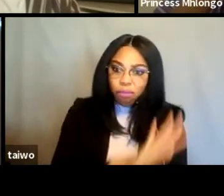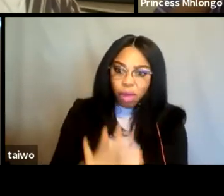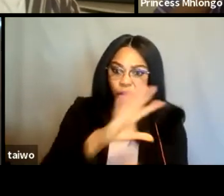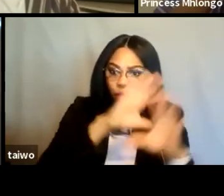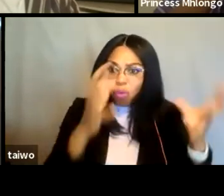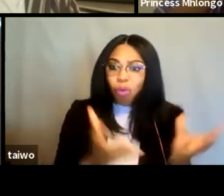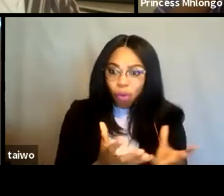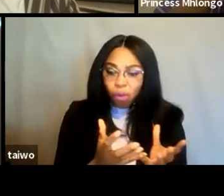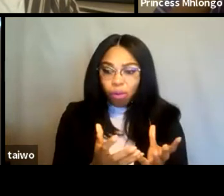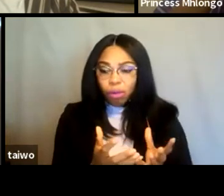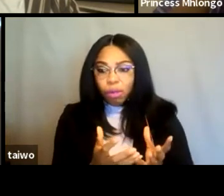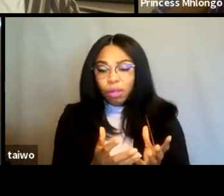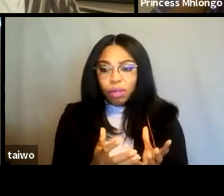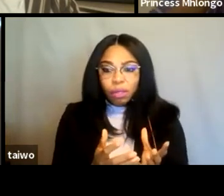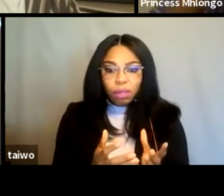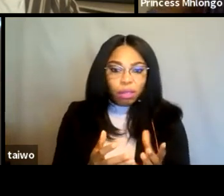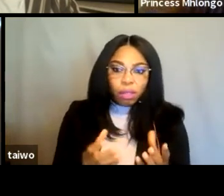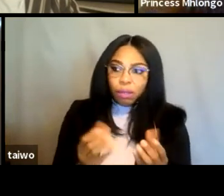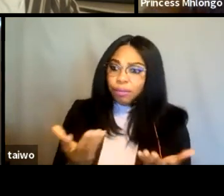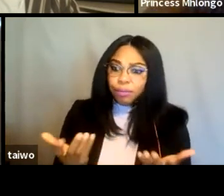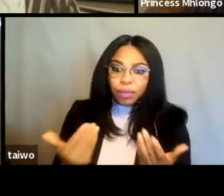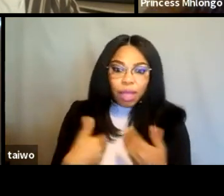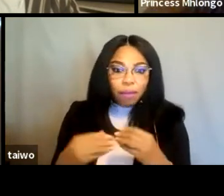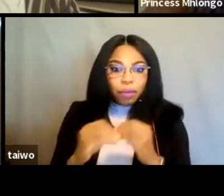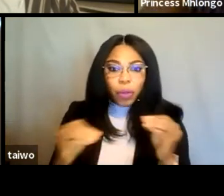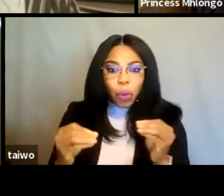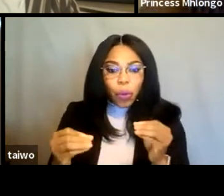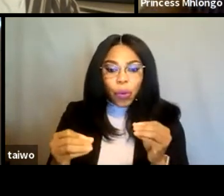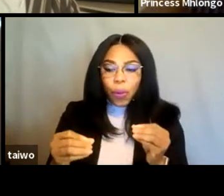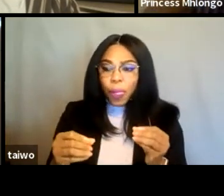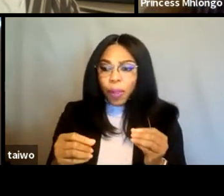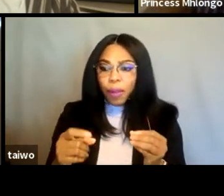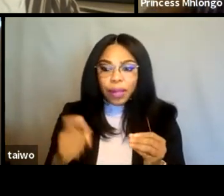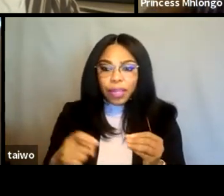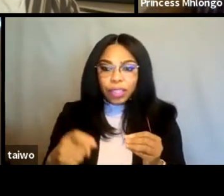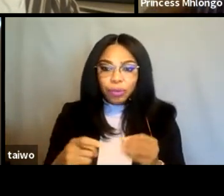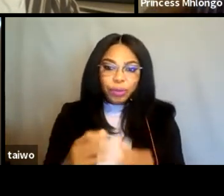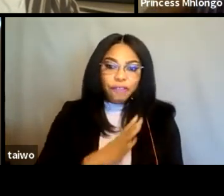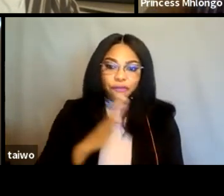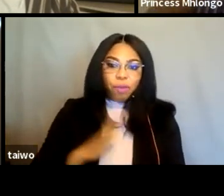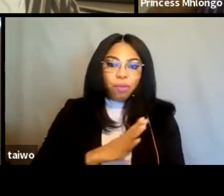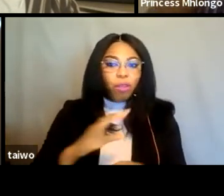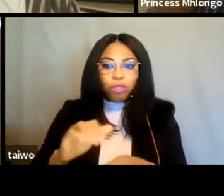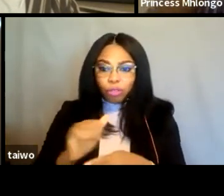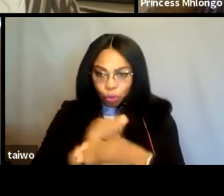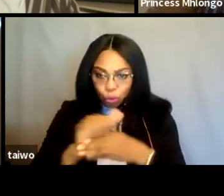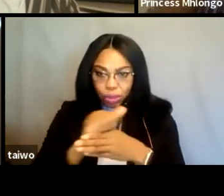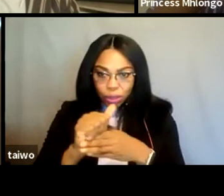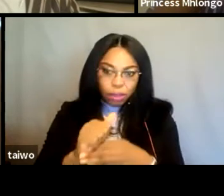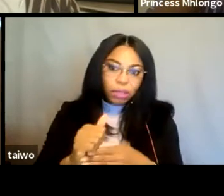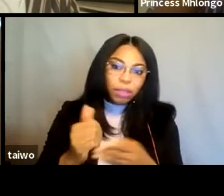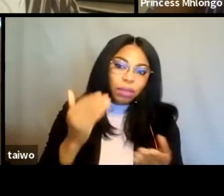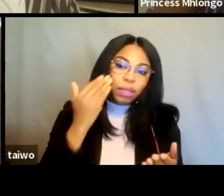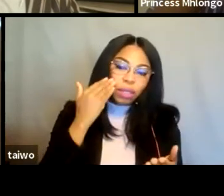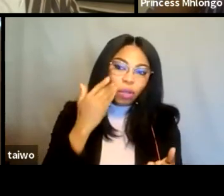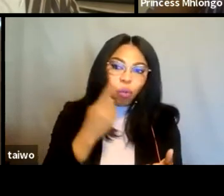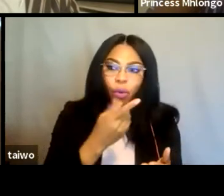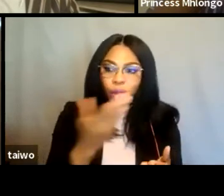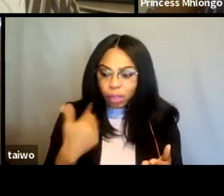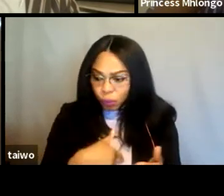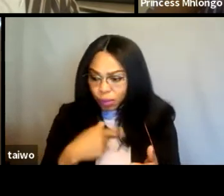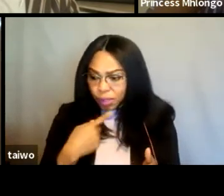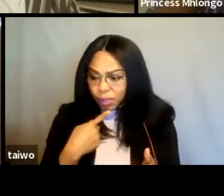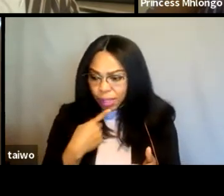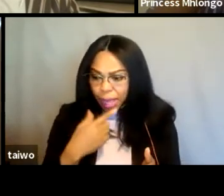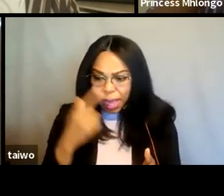know, there's not necessarily that formal training. And, you know, one of the things we said, I think it was in